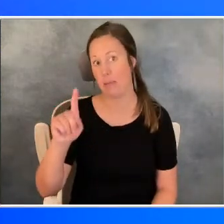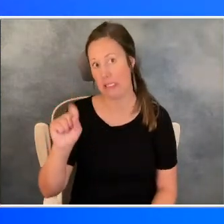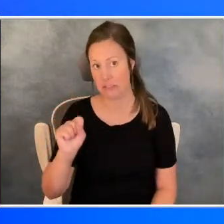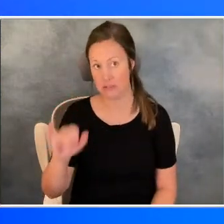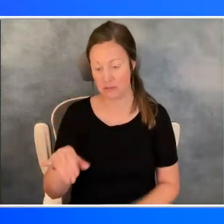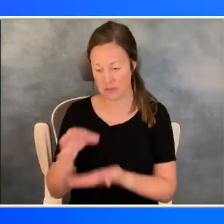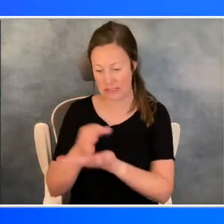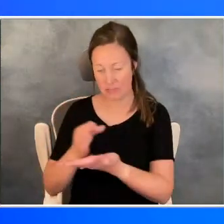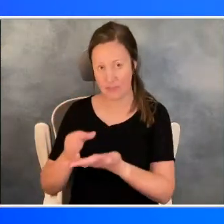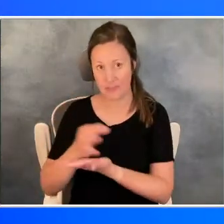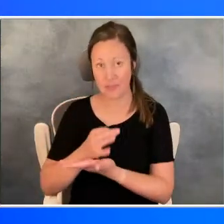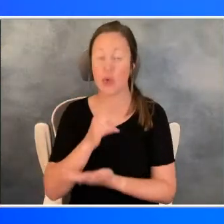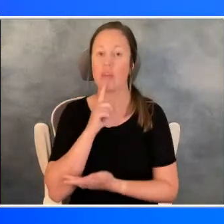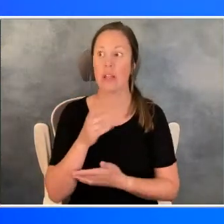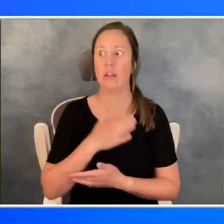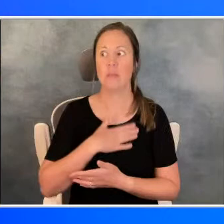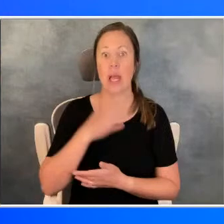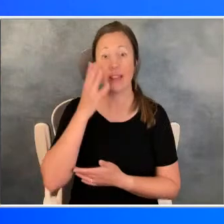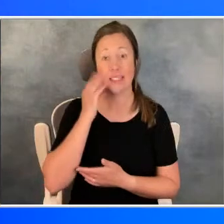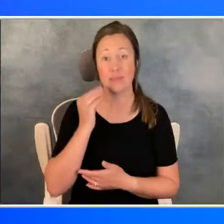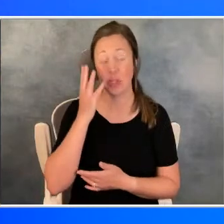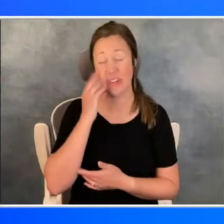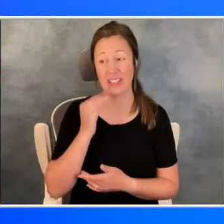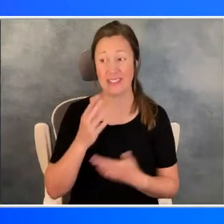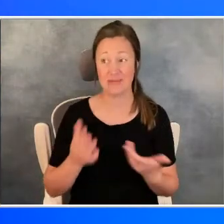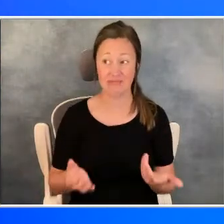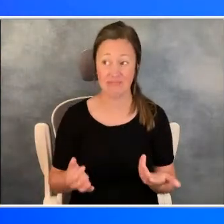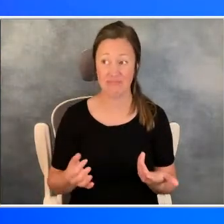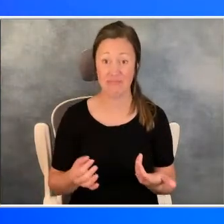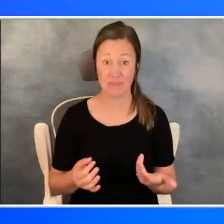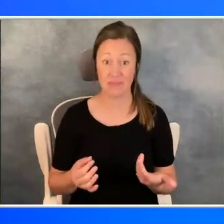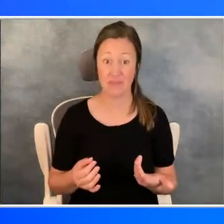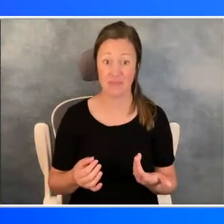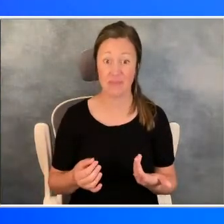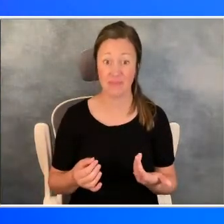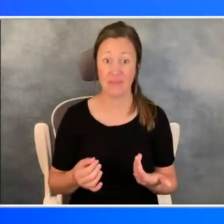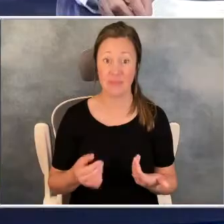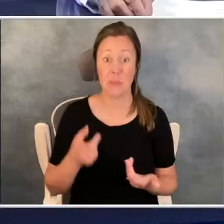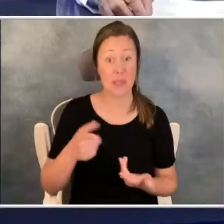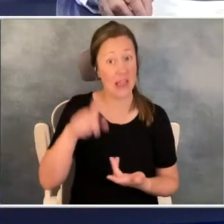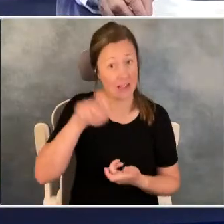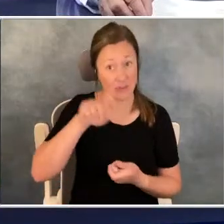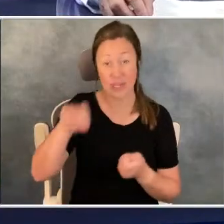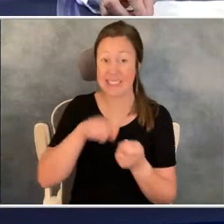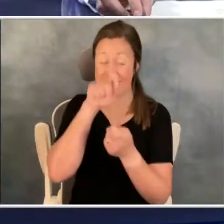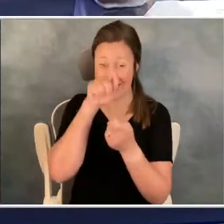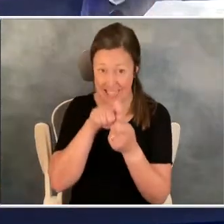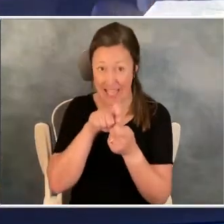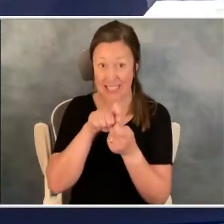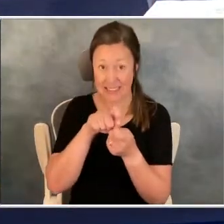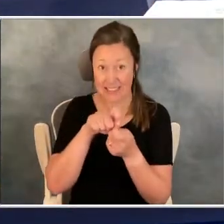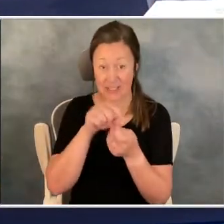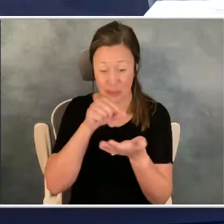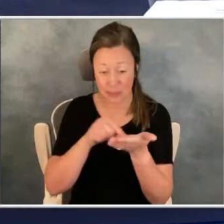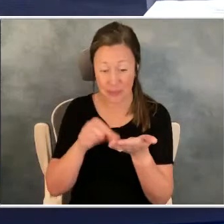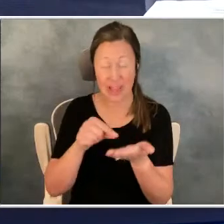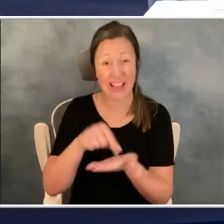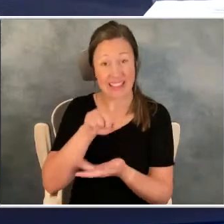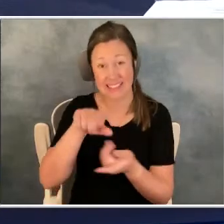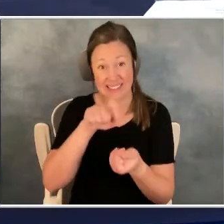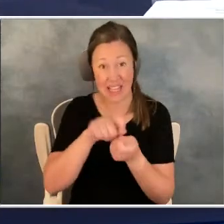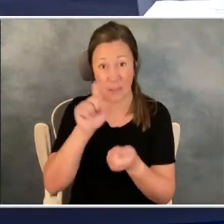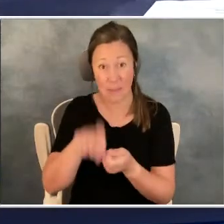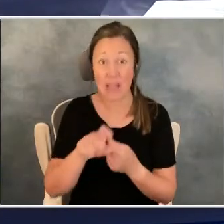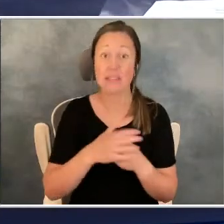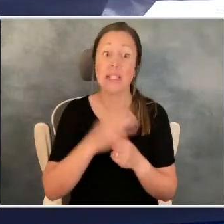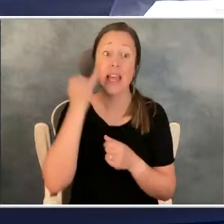my experience was they're pretty exacting. They still are. They're pretty exacting. You have confidence. As long as the supplier is good. All